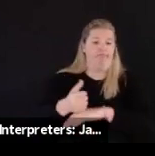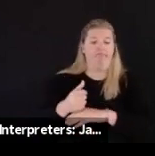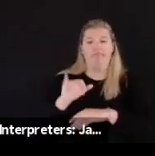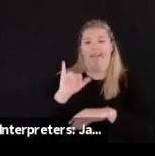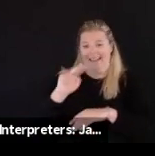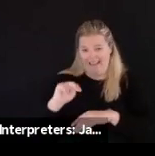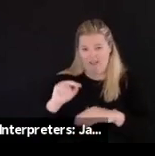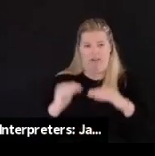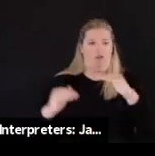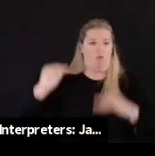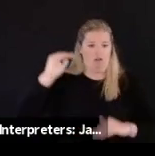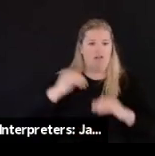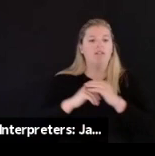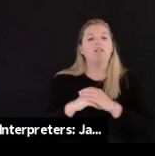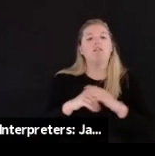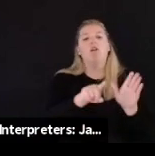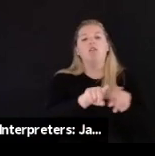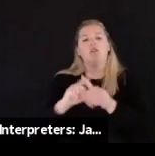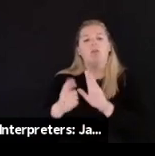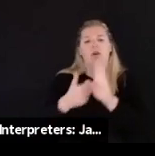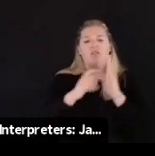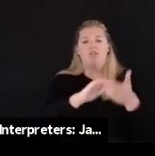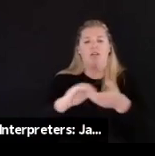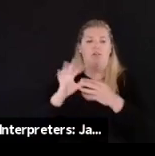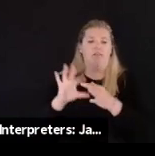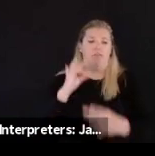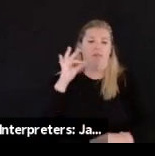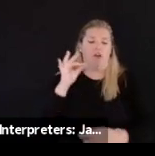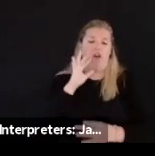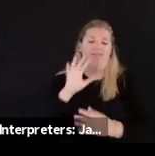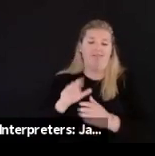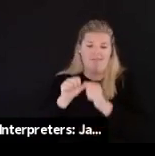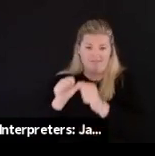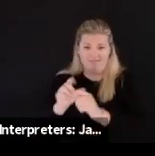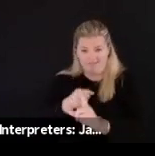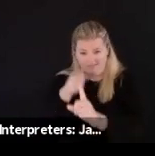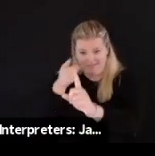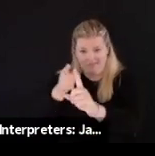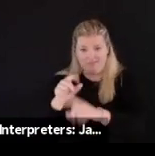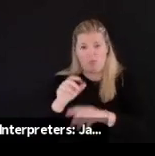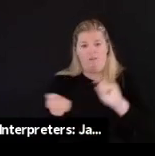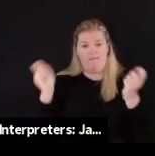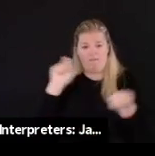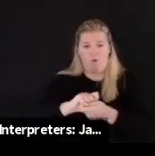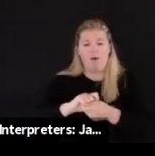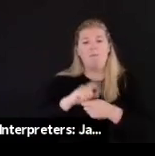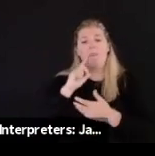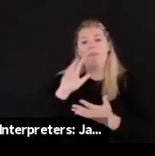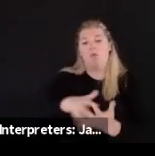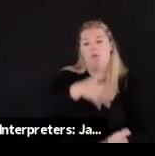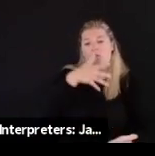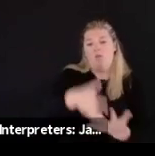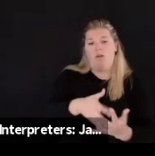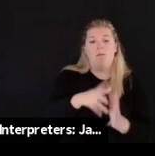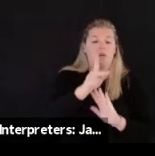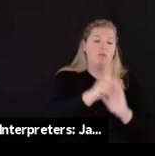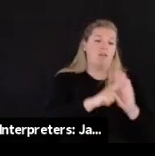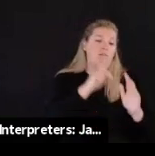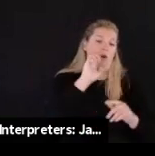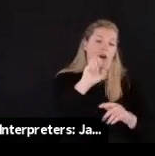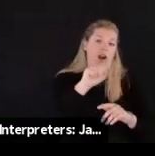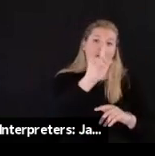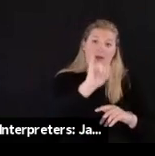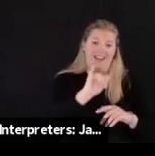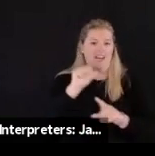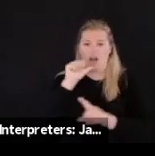a collaborative spirit towards reform. It's rooted in principles of equity versus equality. It's grounded in